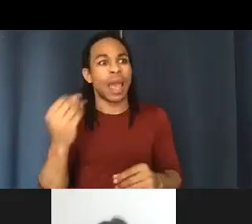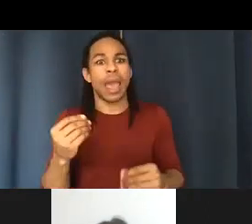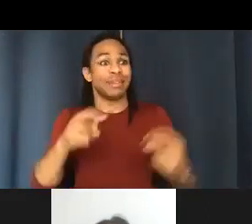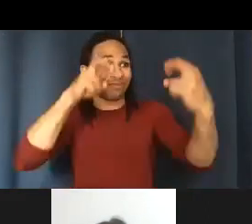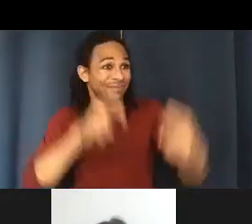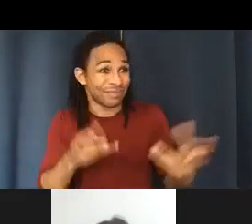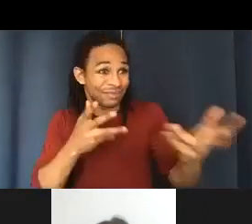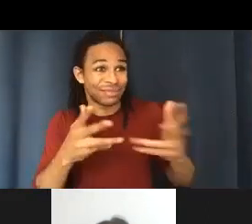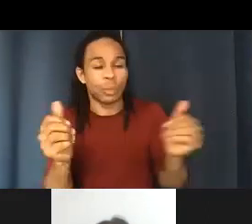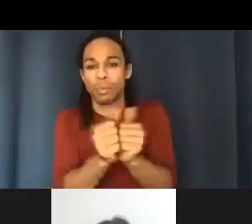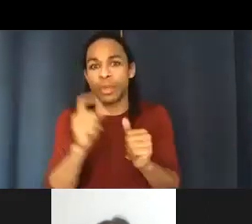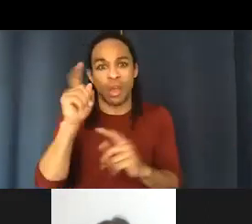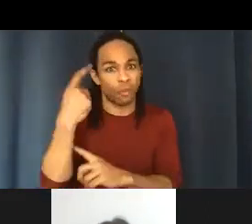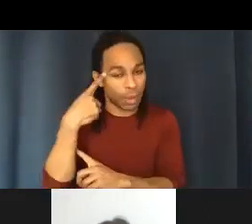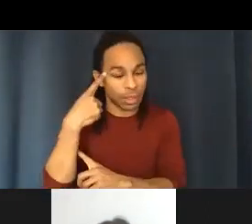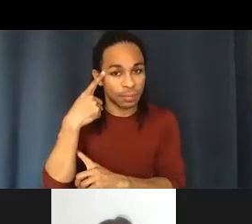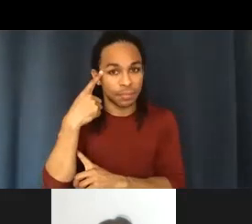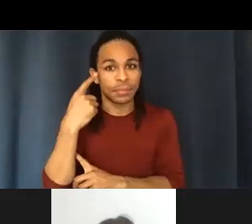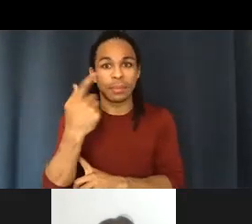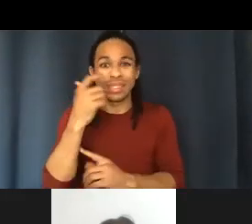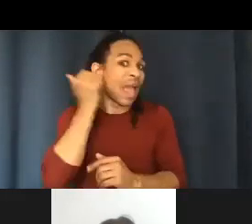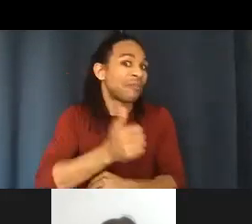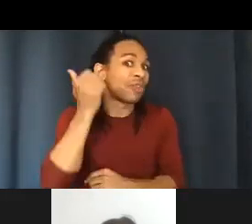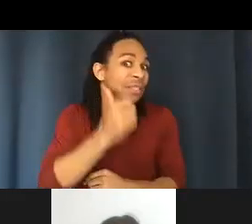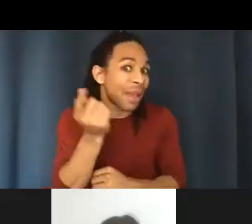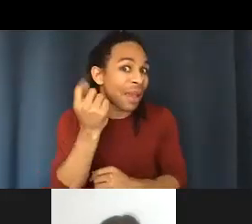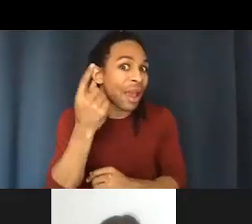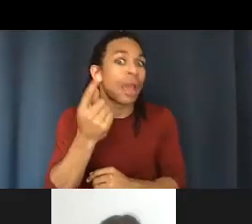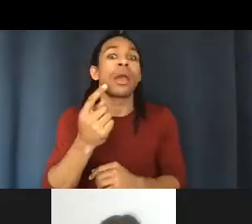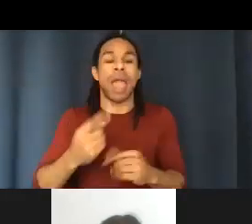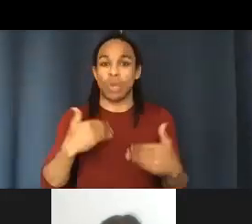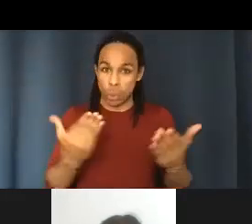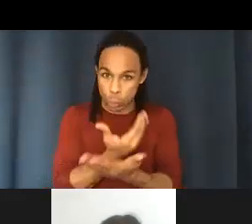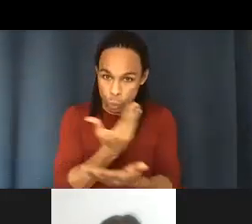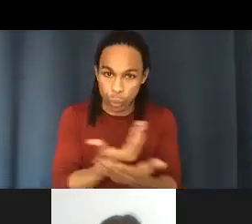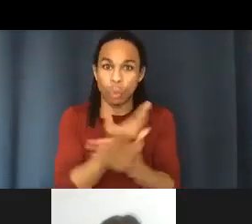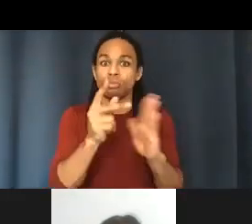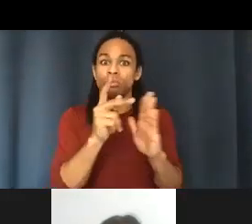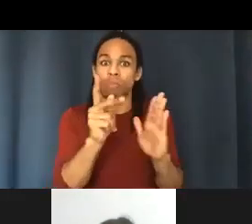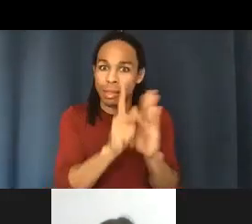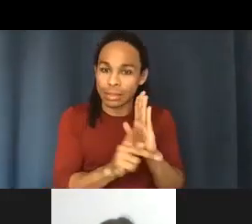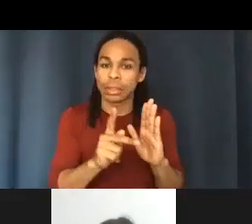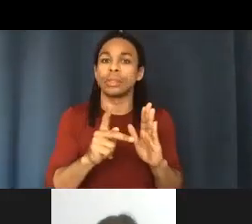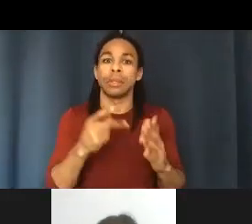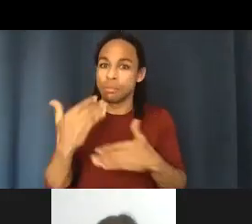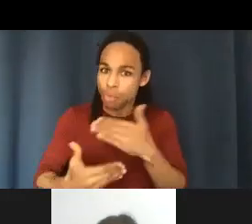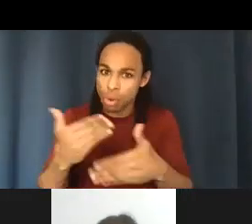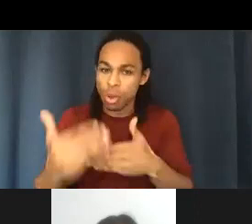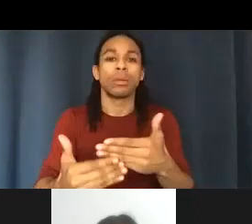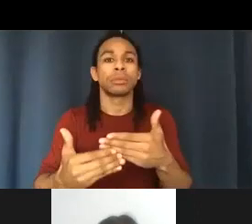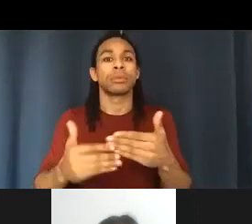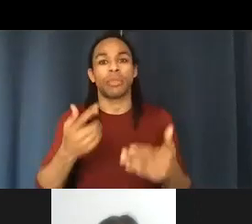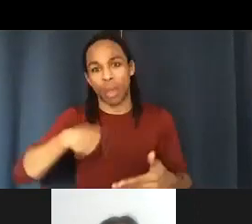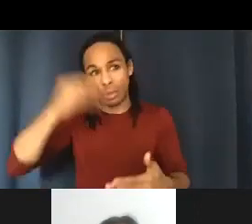new protocols are being set. So that's where we started really engaging